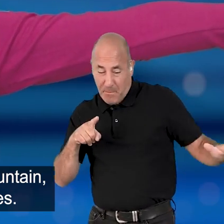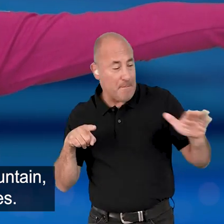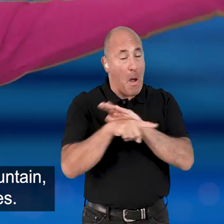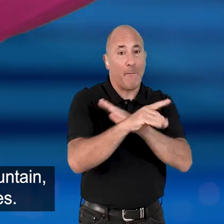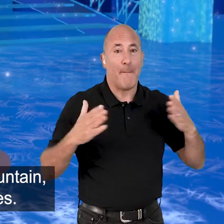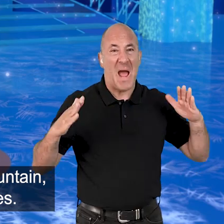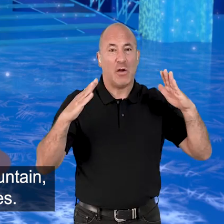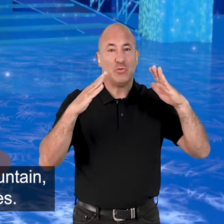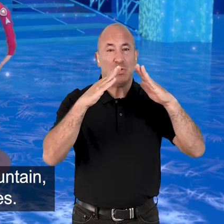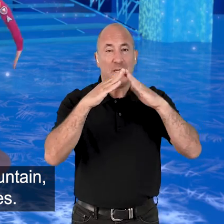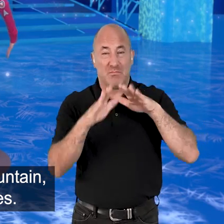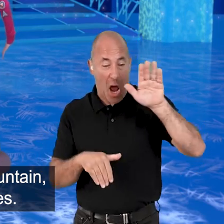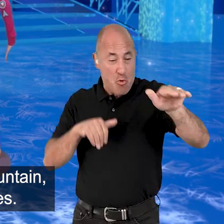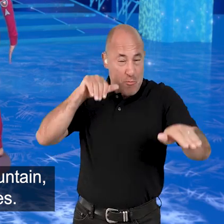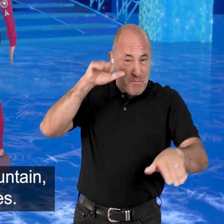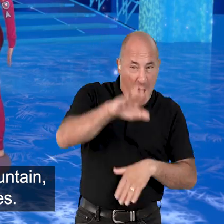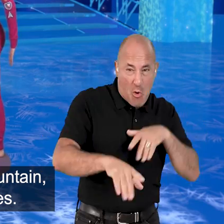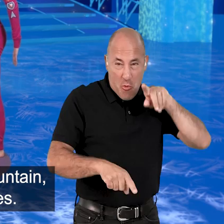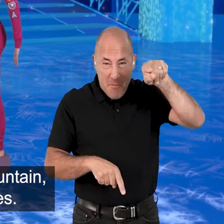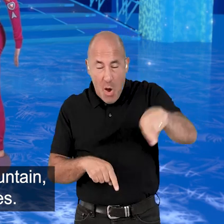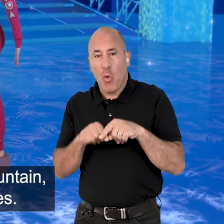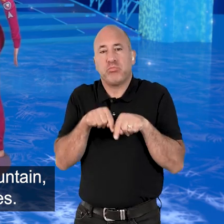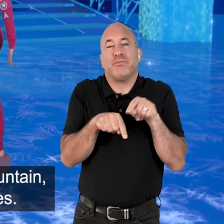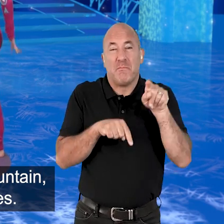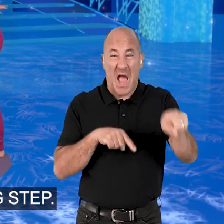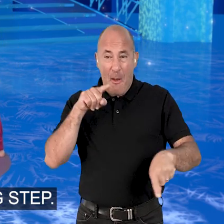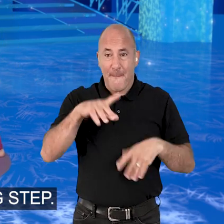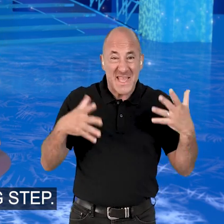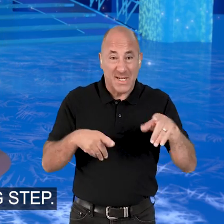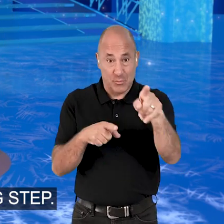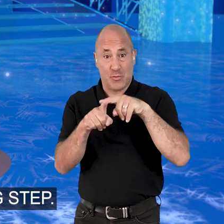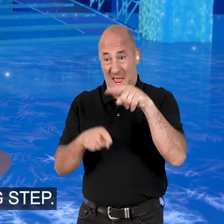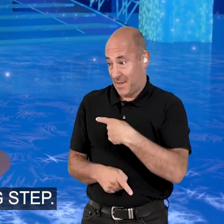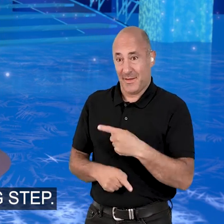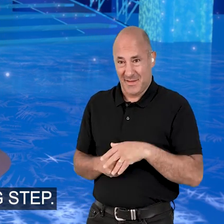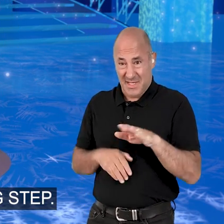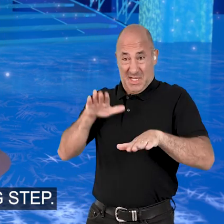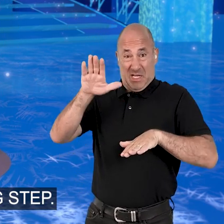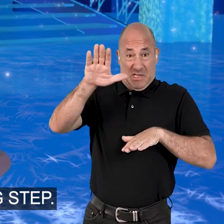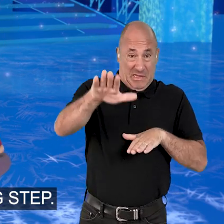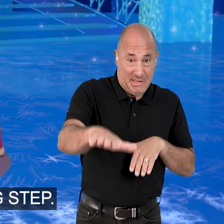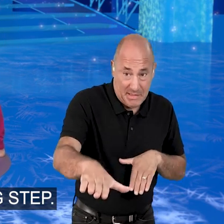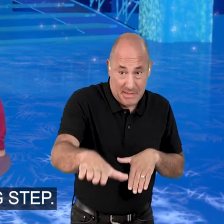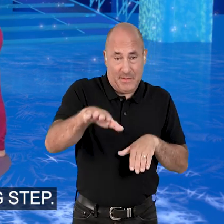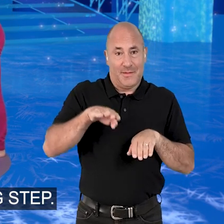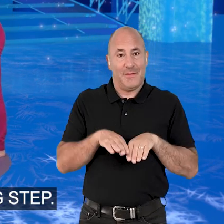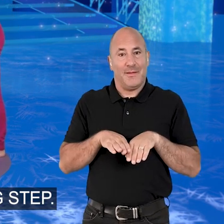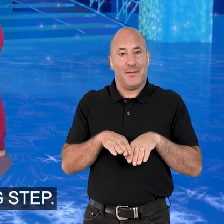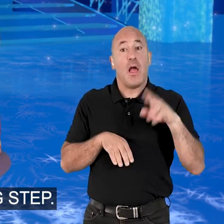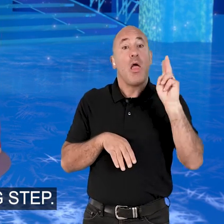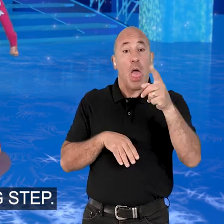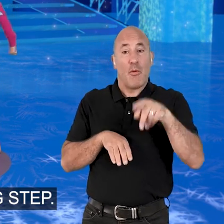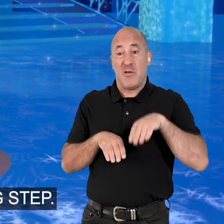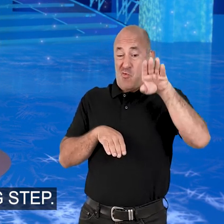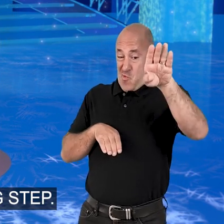the mountain, taking big steps as she goes. Big step. And another